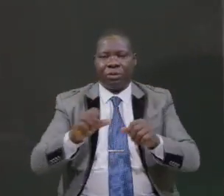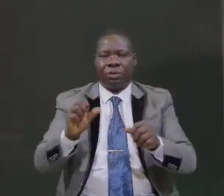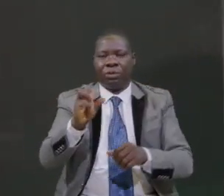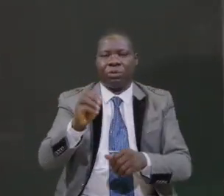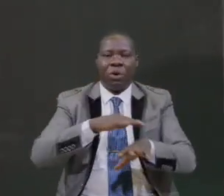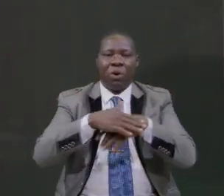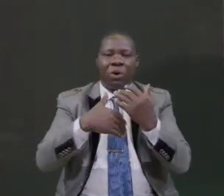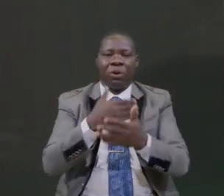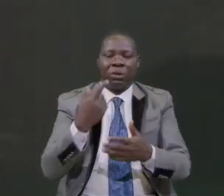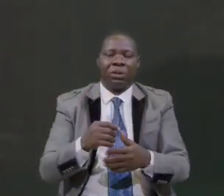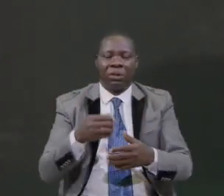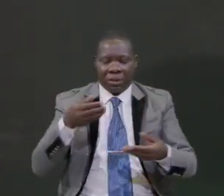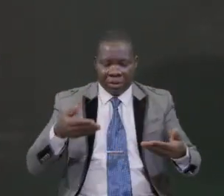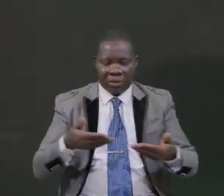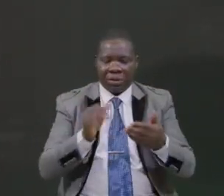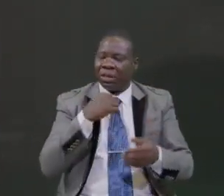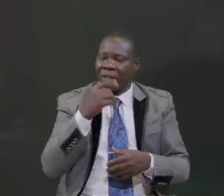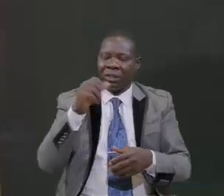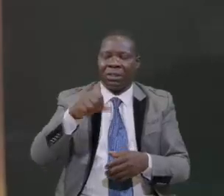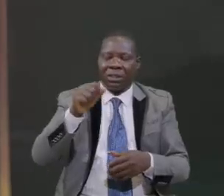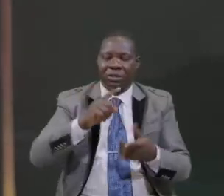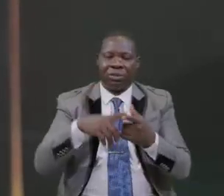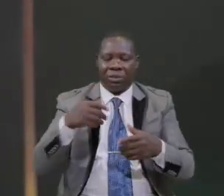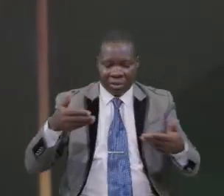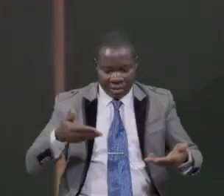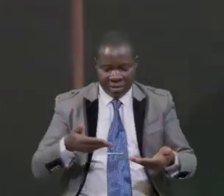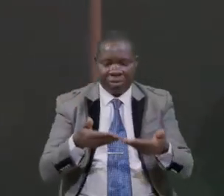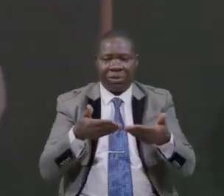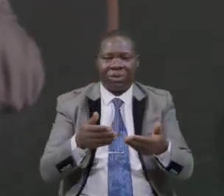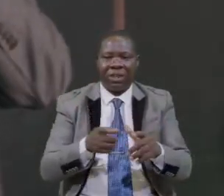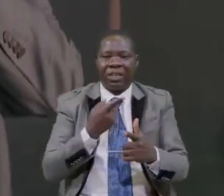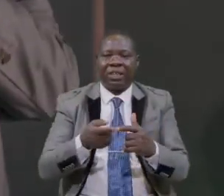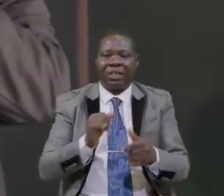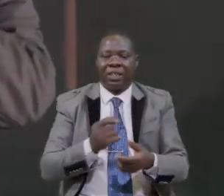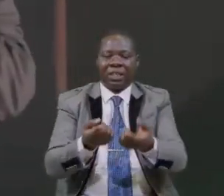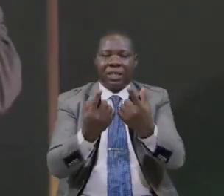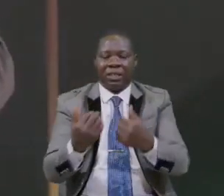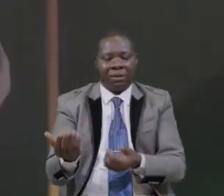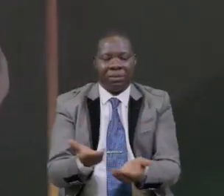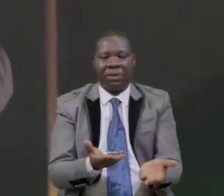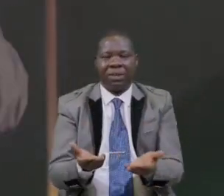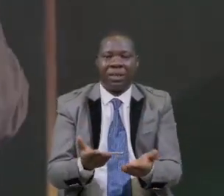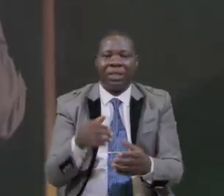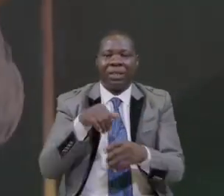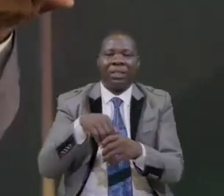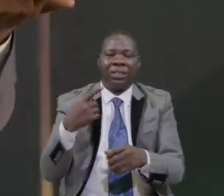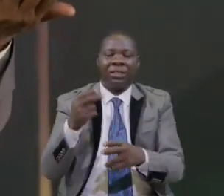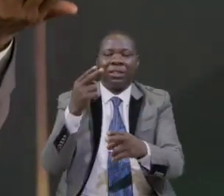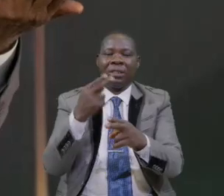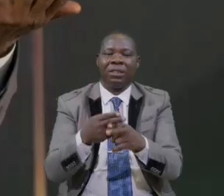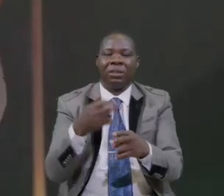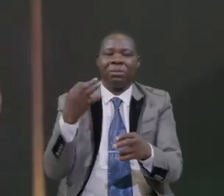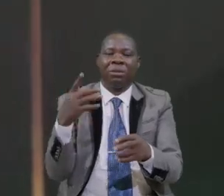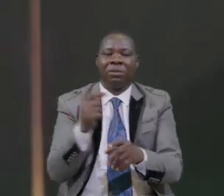said yes to the introduction. Yeah. And then I came here in the name of the Lord, not in